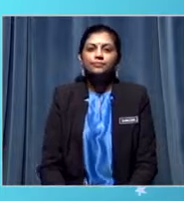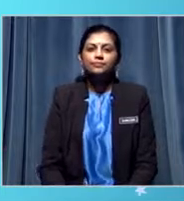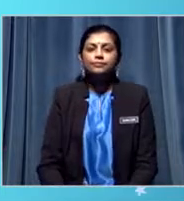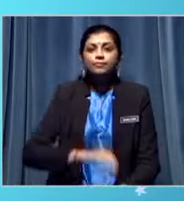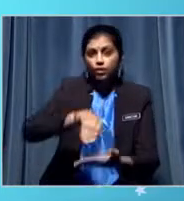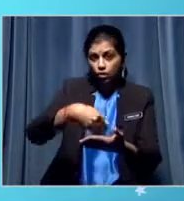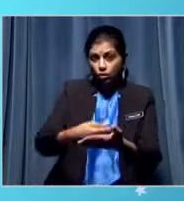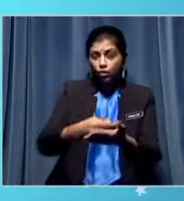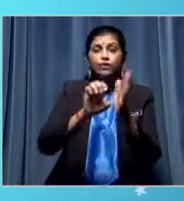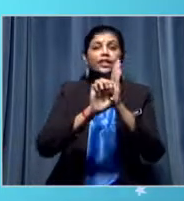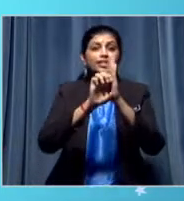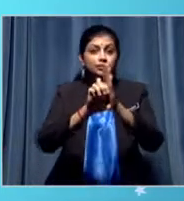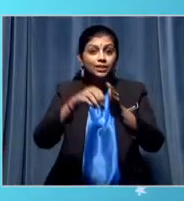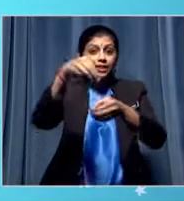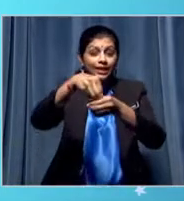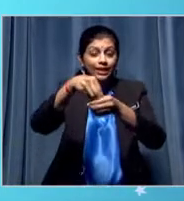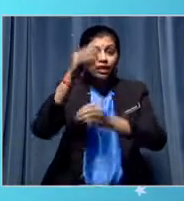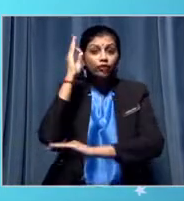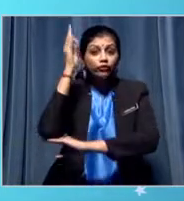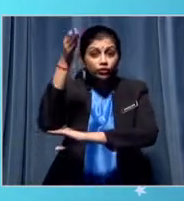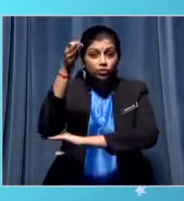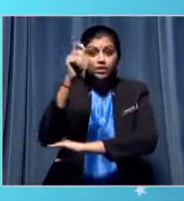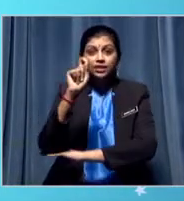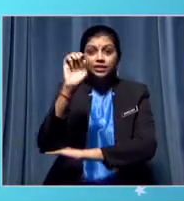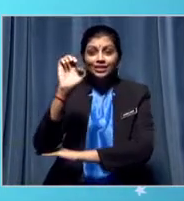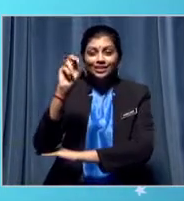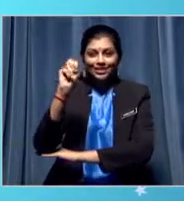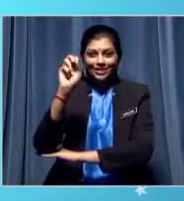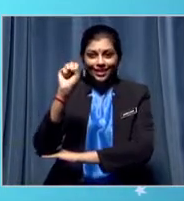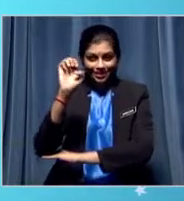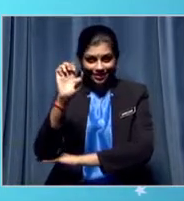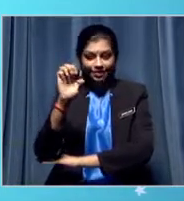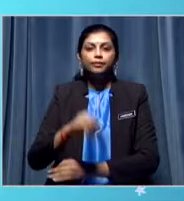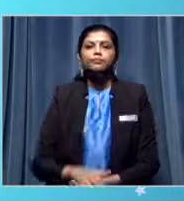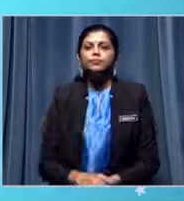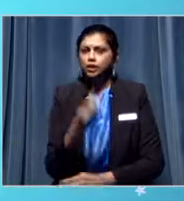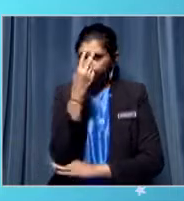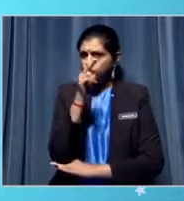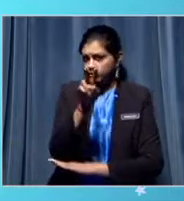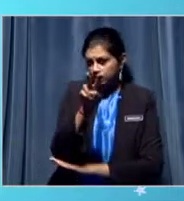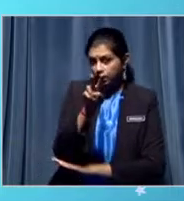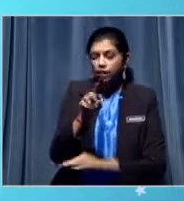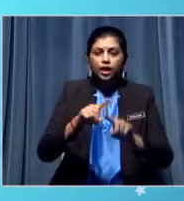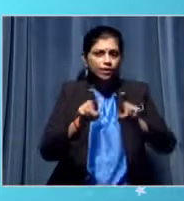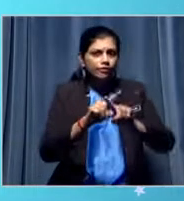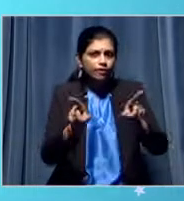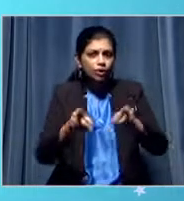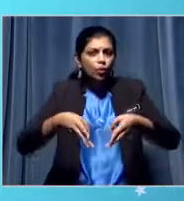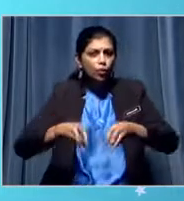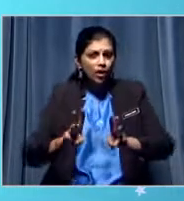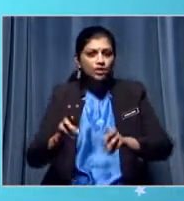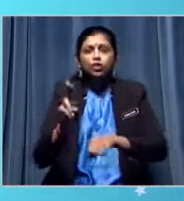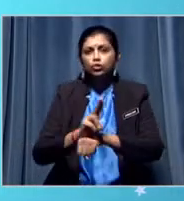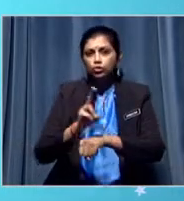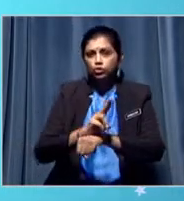All of these examples are in the future tense, but as you can see, there are a few different ways that you can use